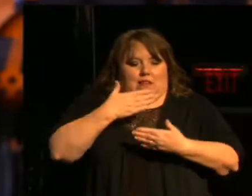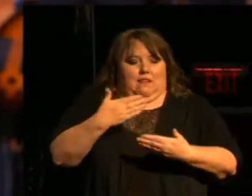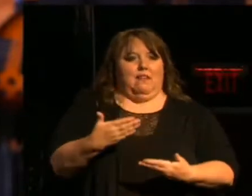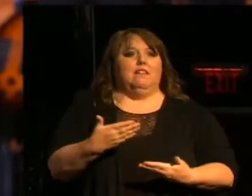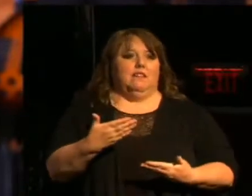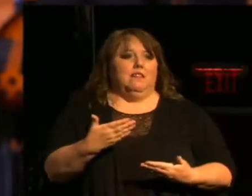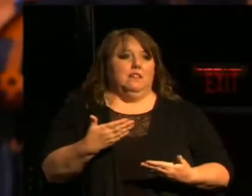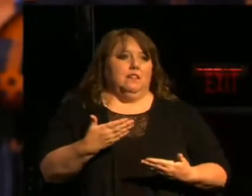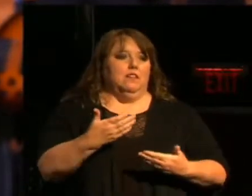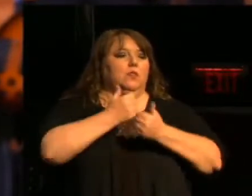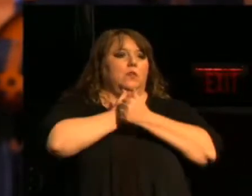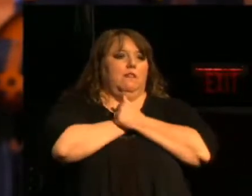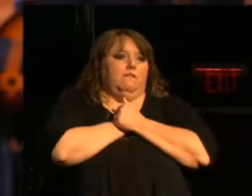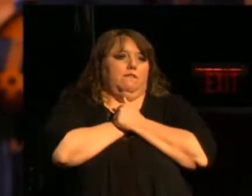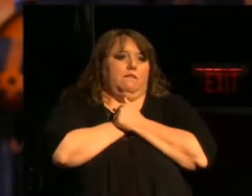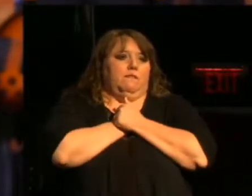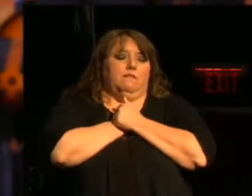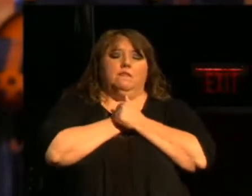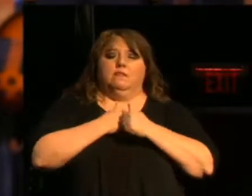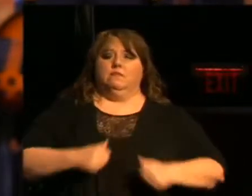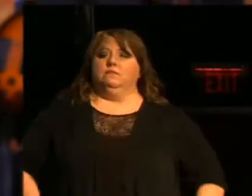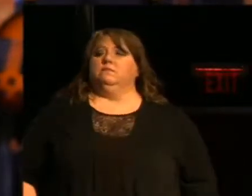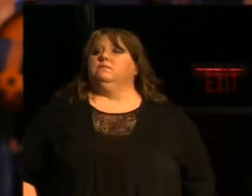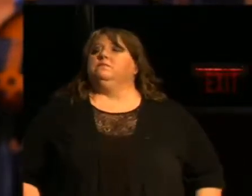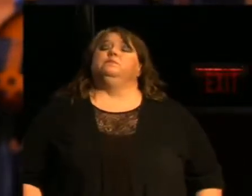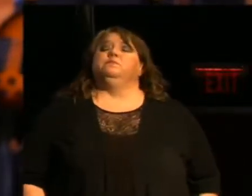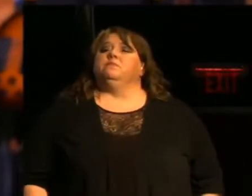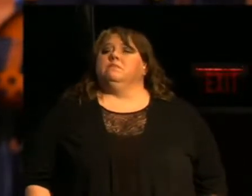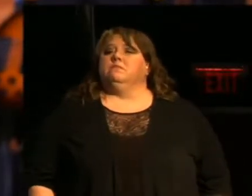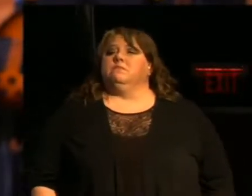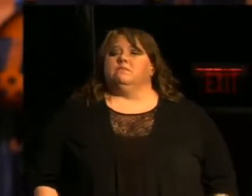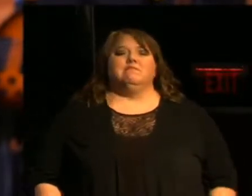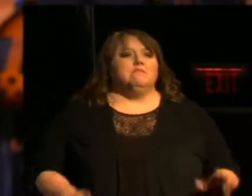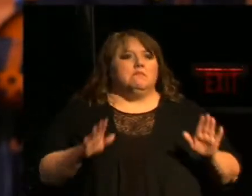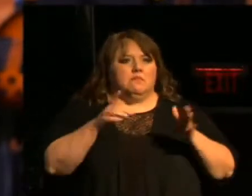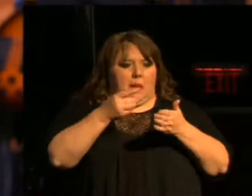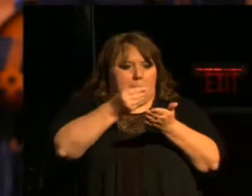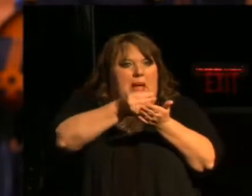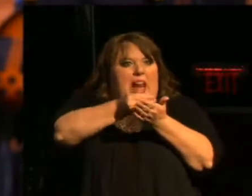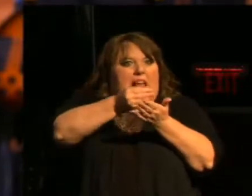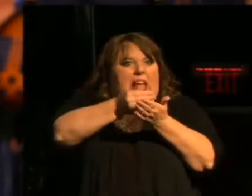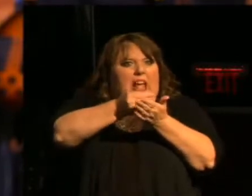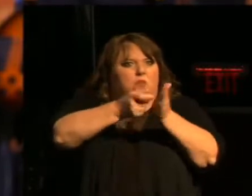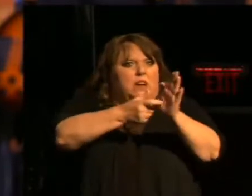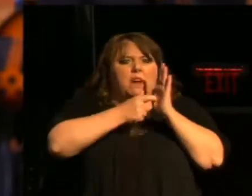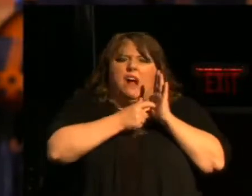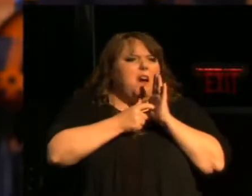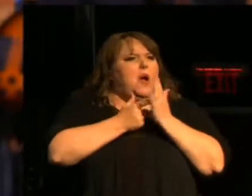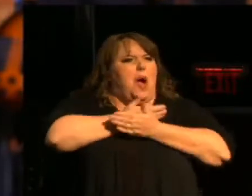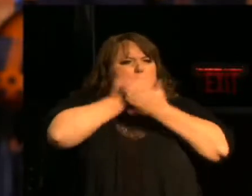And why should the shadows come?